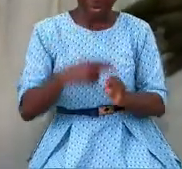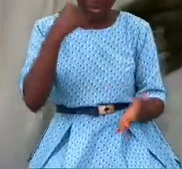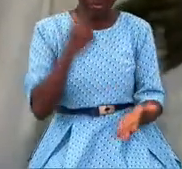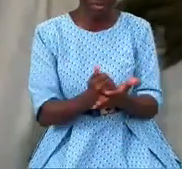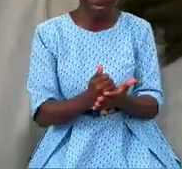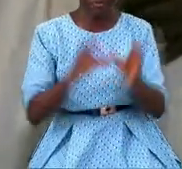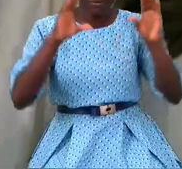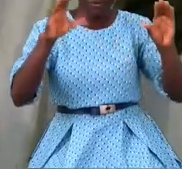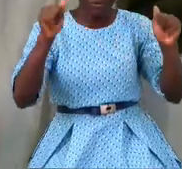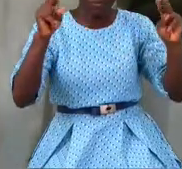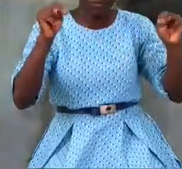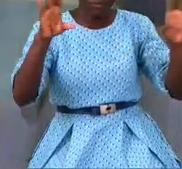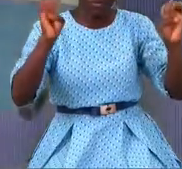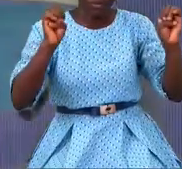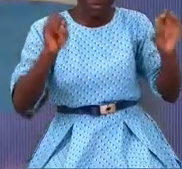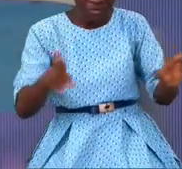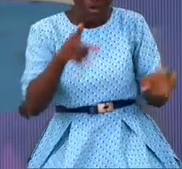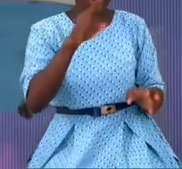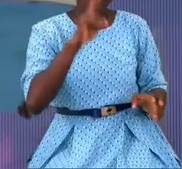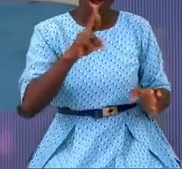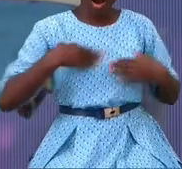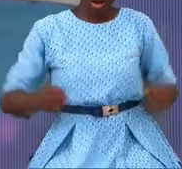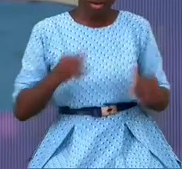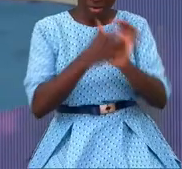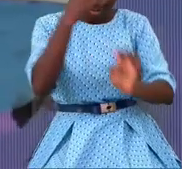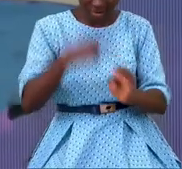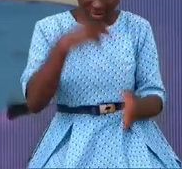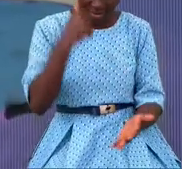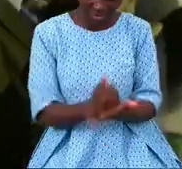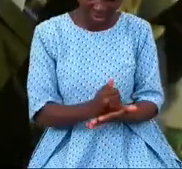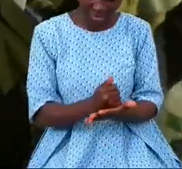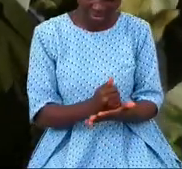Ulcer, you are healed in Jesus' name.